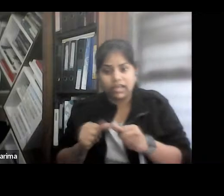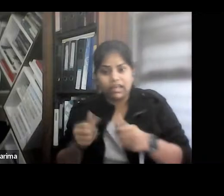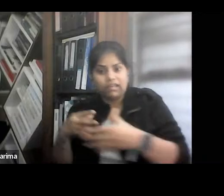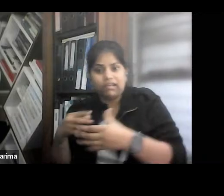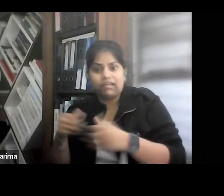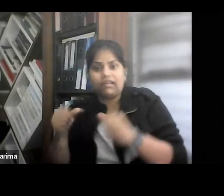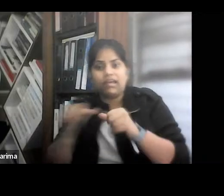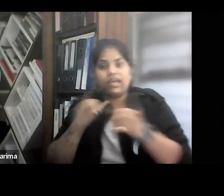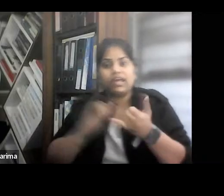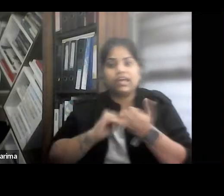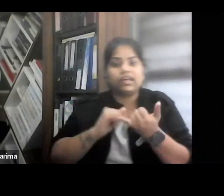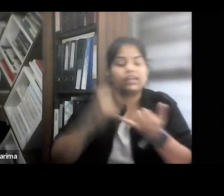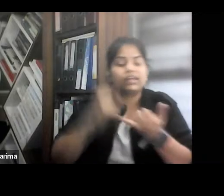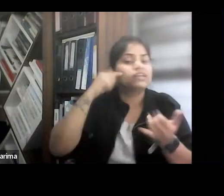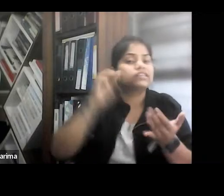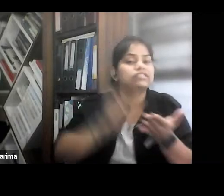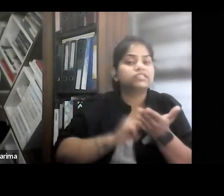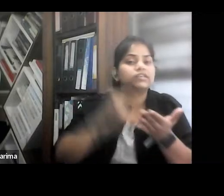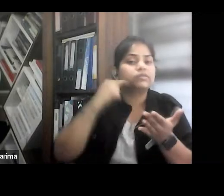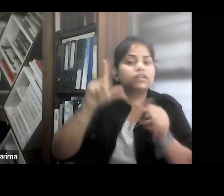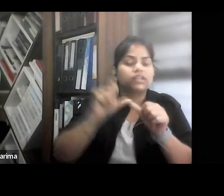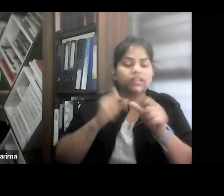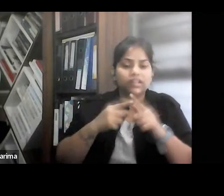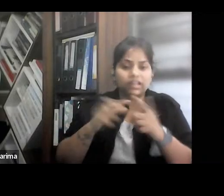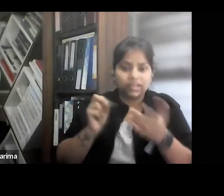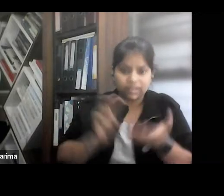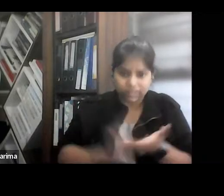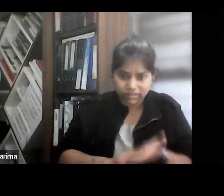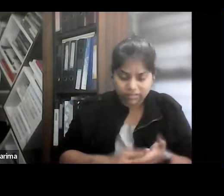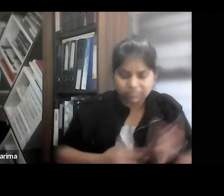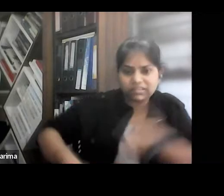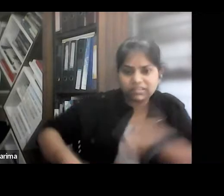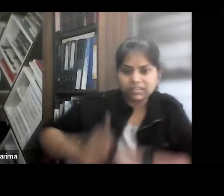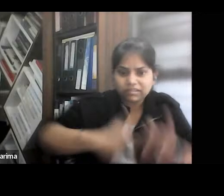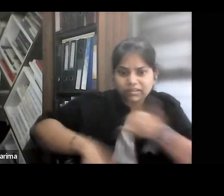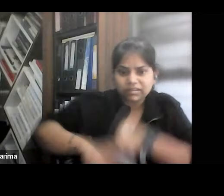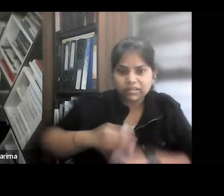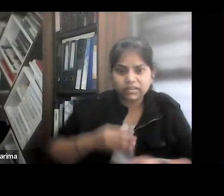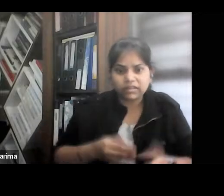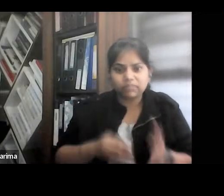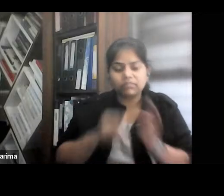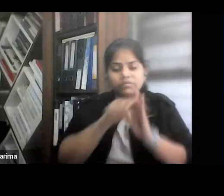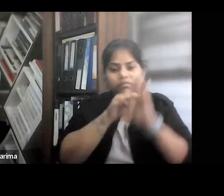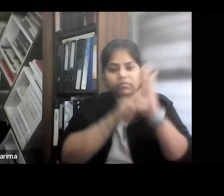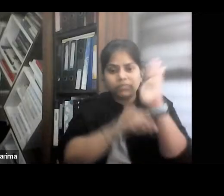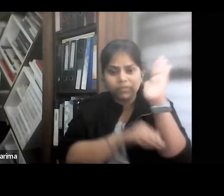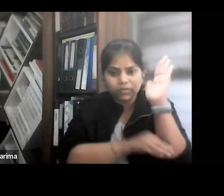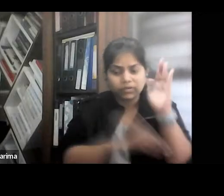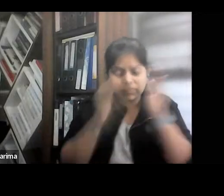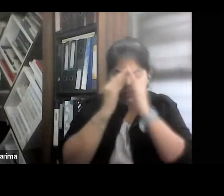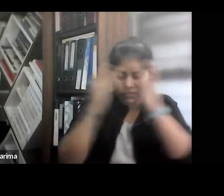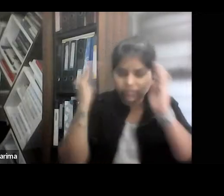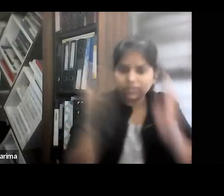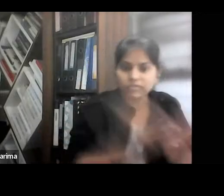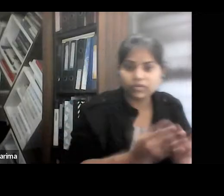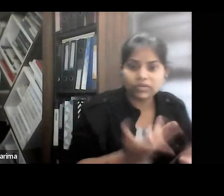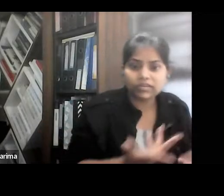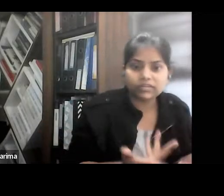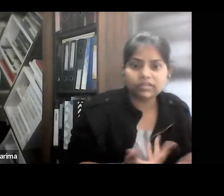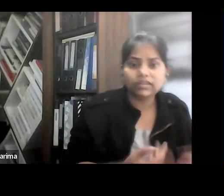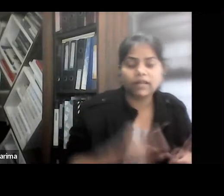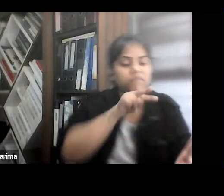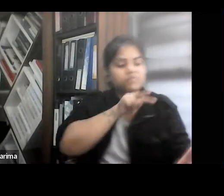acceptance gaining prominence, more focus is now given to the